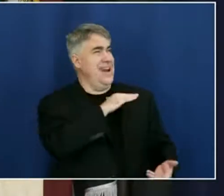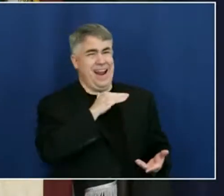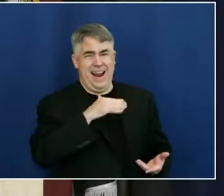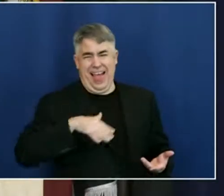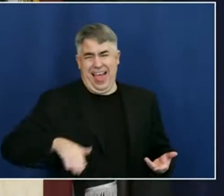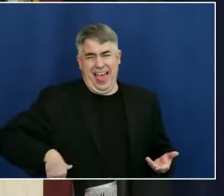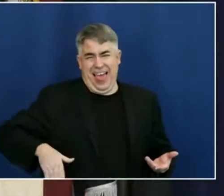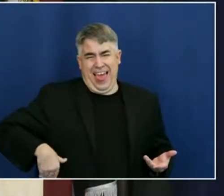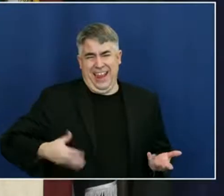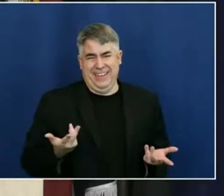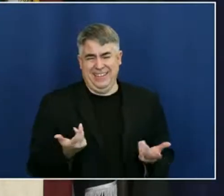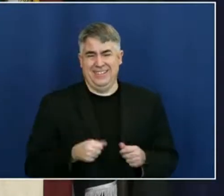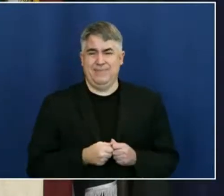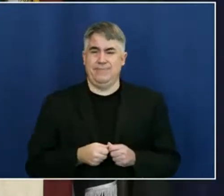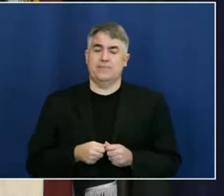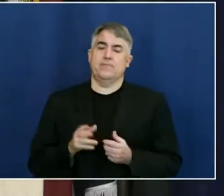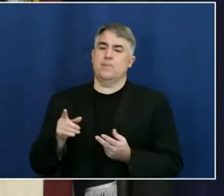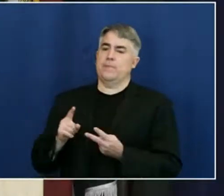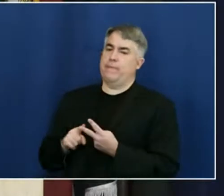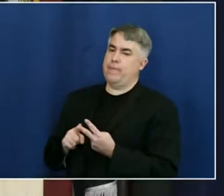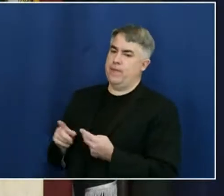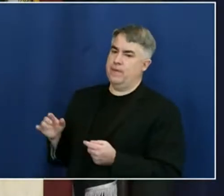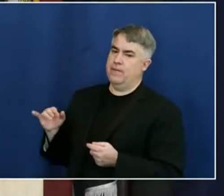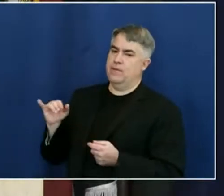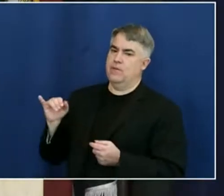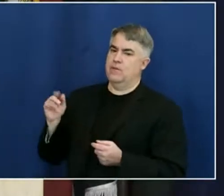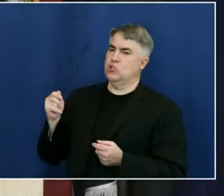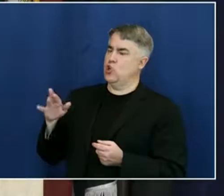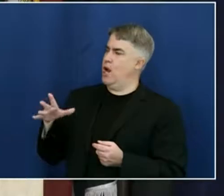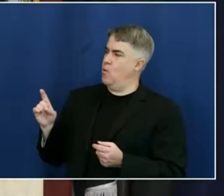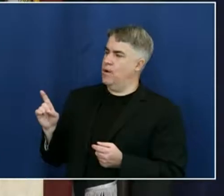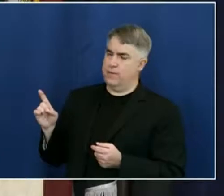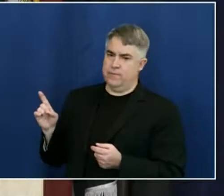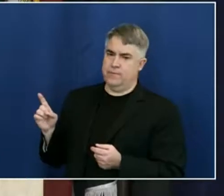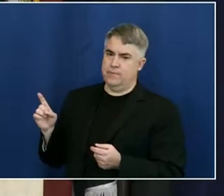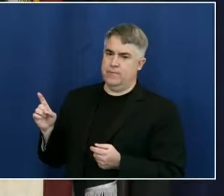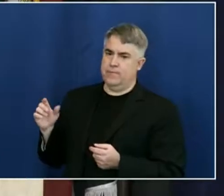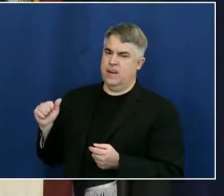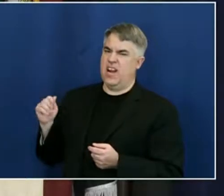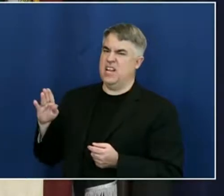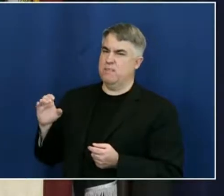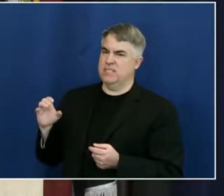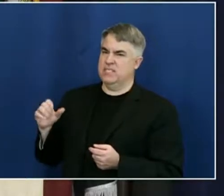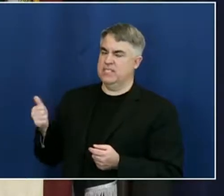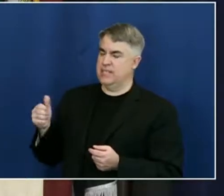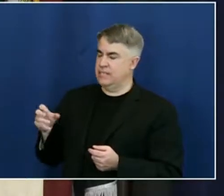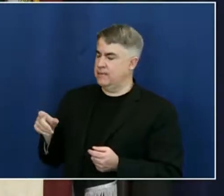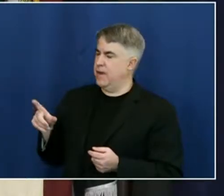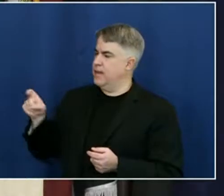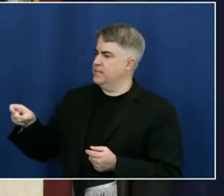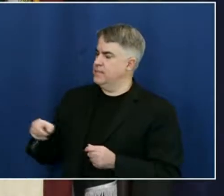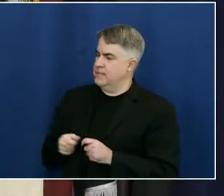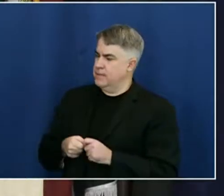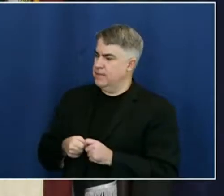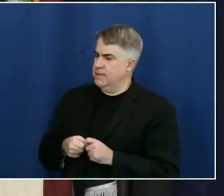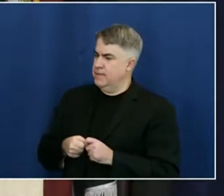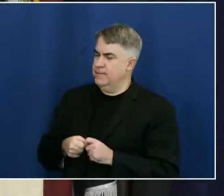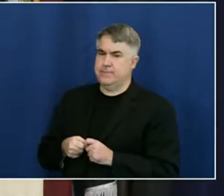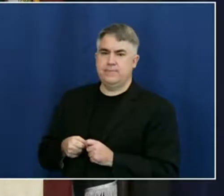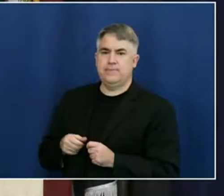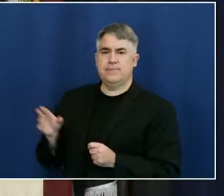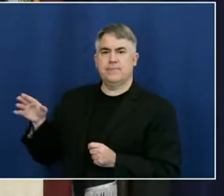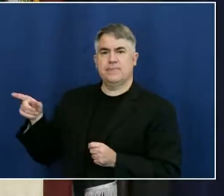Next text question is from Jared Aarons with ABC 10 News. Informal caregivers are now a priority group for getting a vaccine. Can